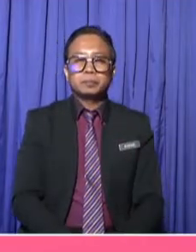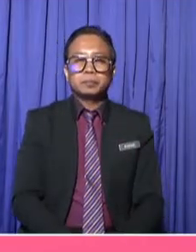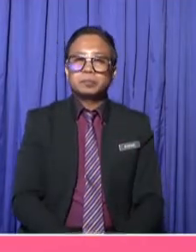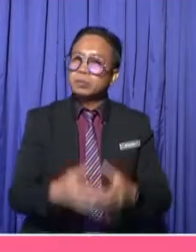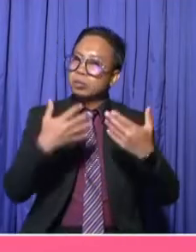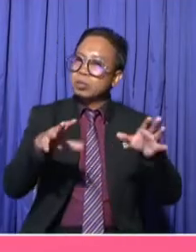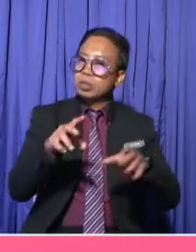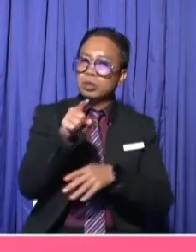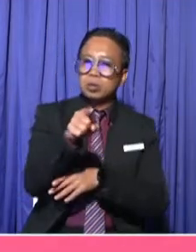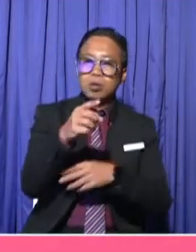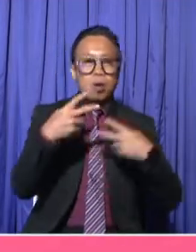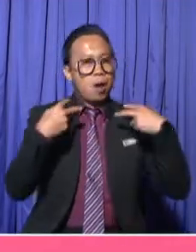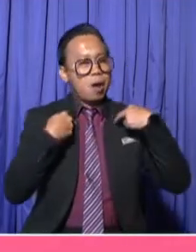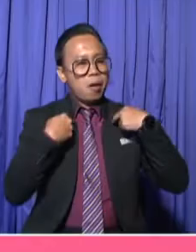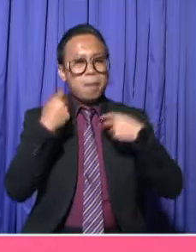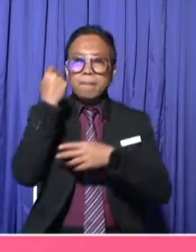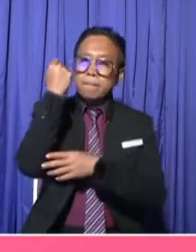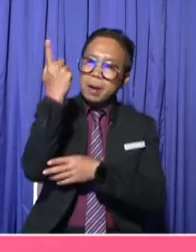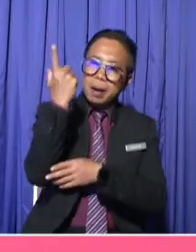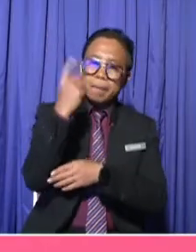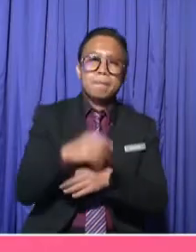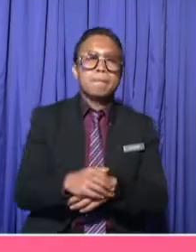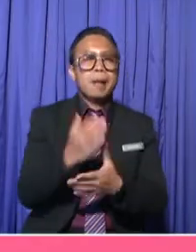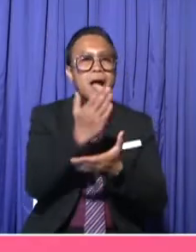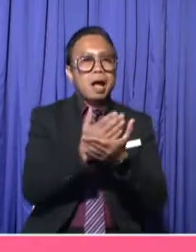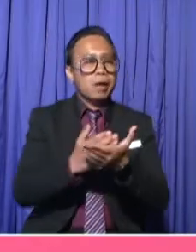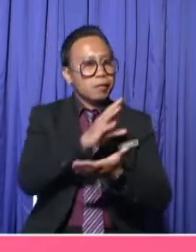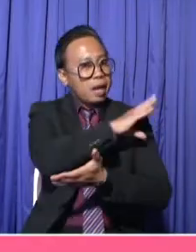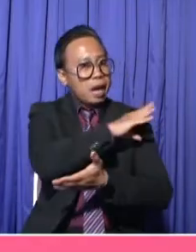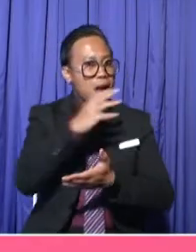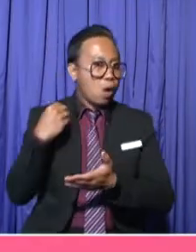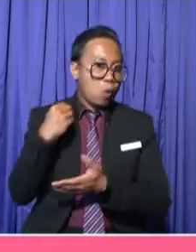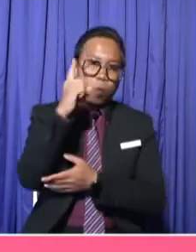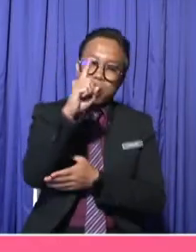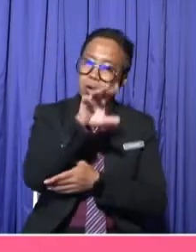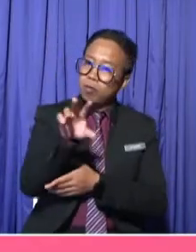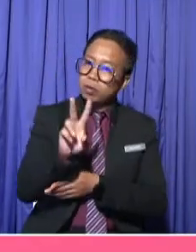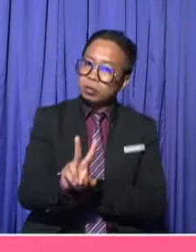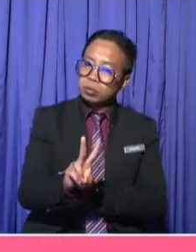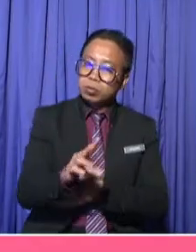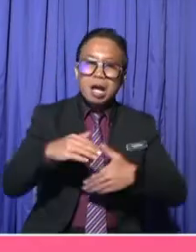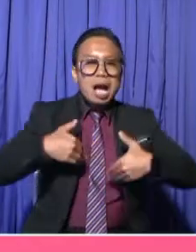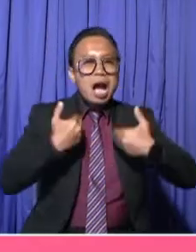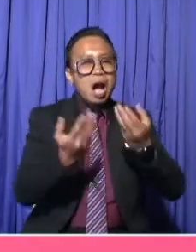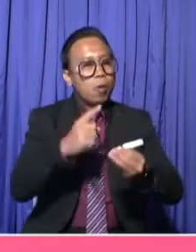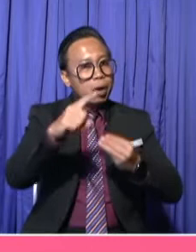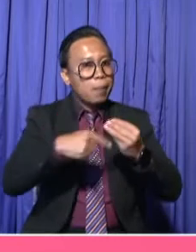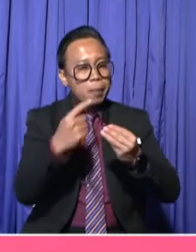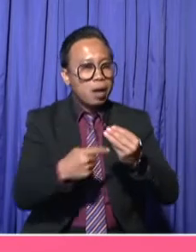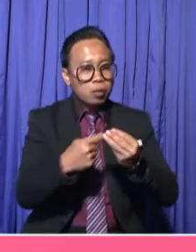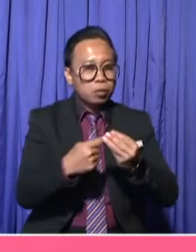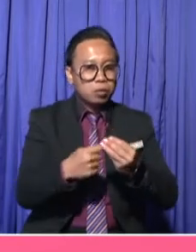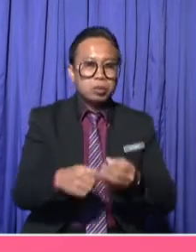Since you have understood half and 1/2, how about a quick